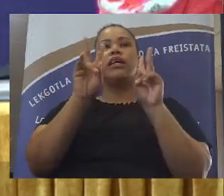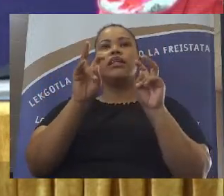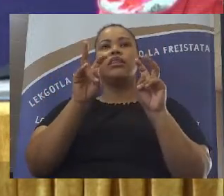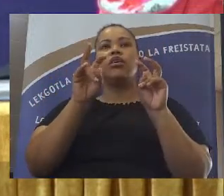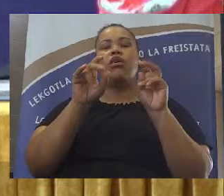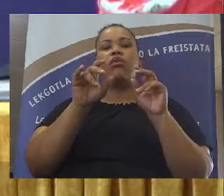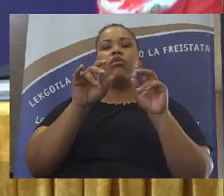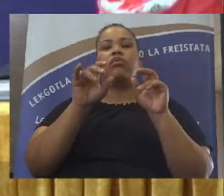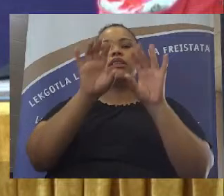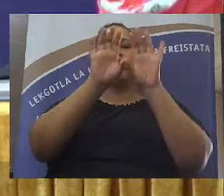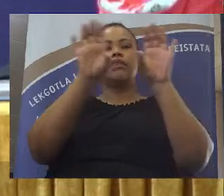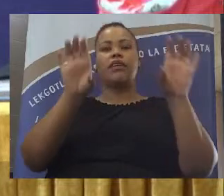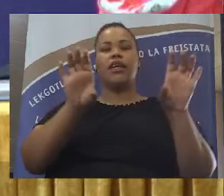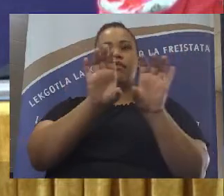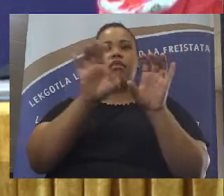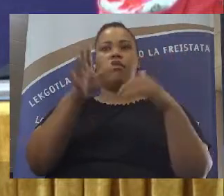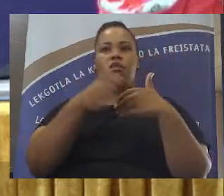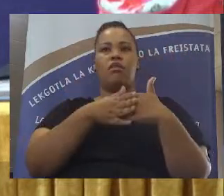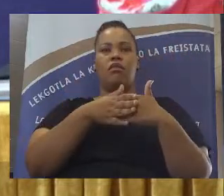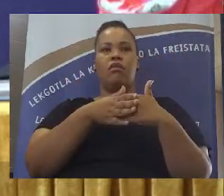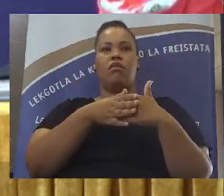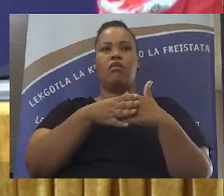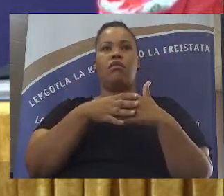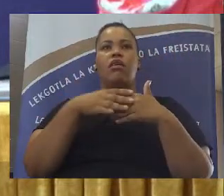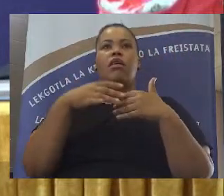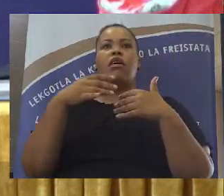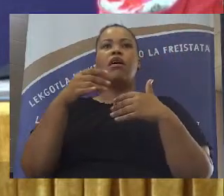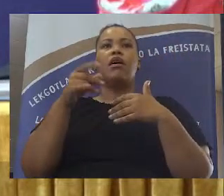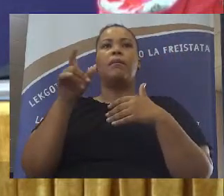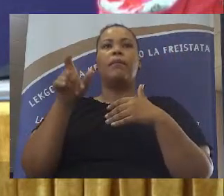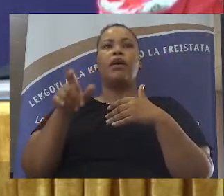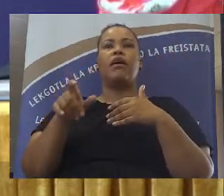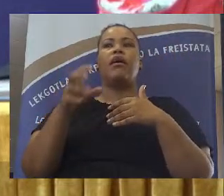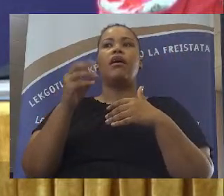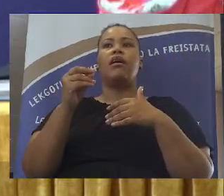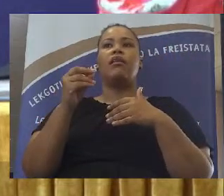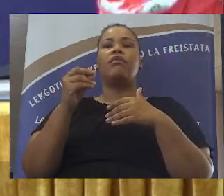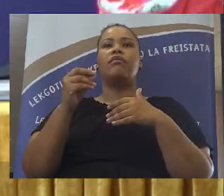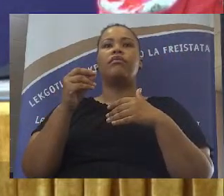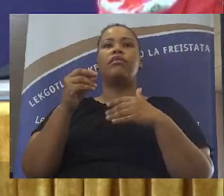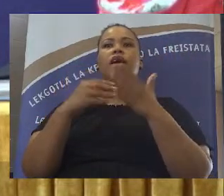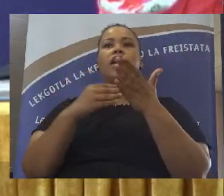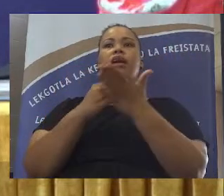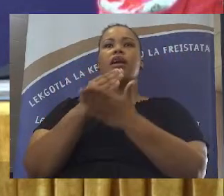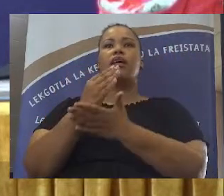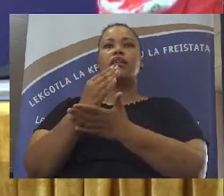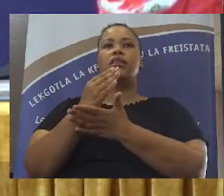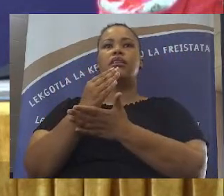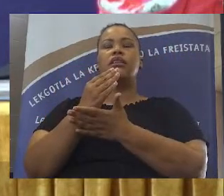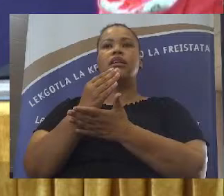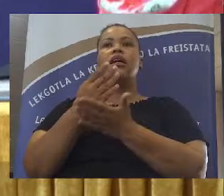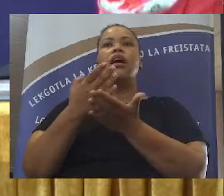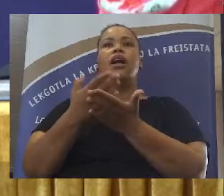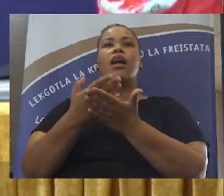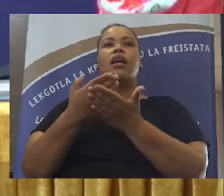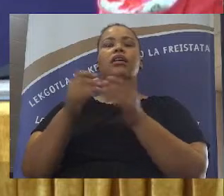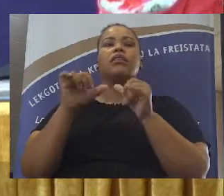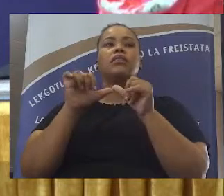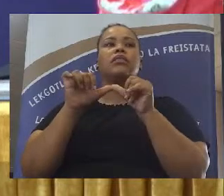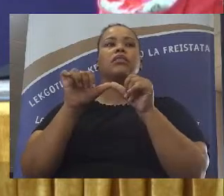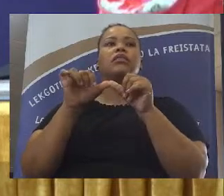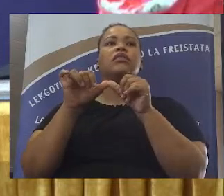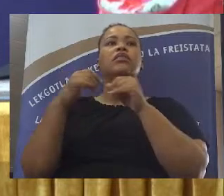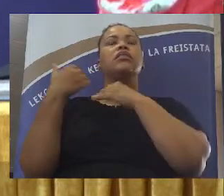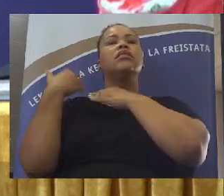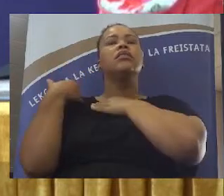certificate. The holder of an exploration, production, or petroleum right remains responsible for